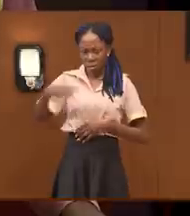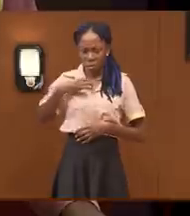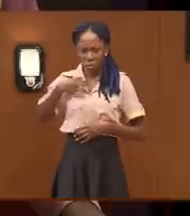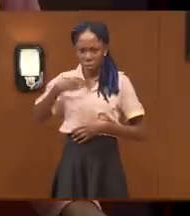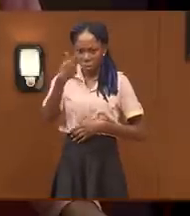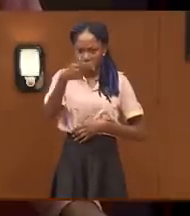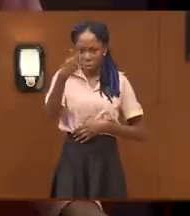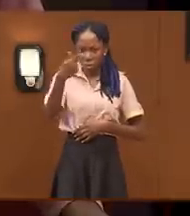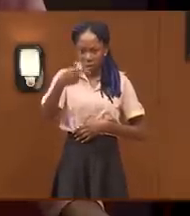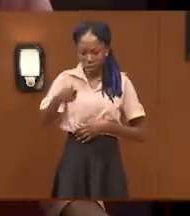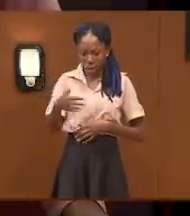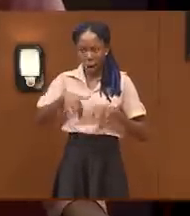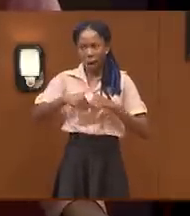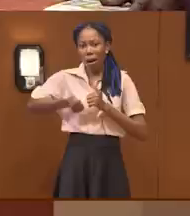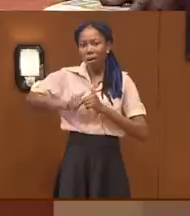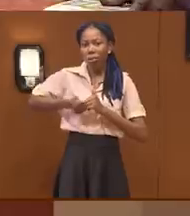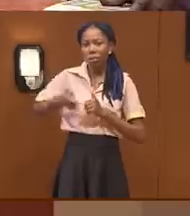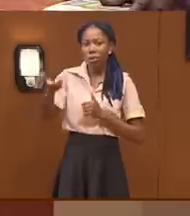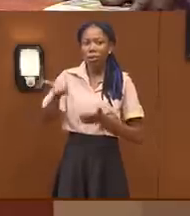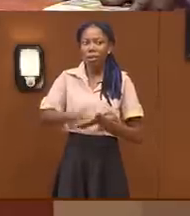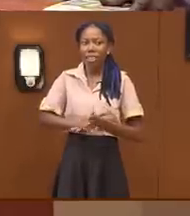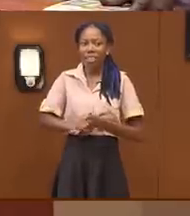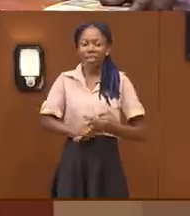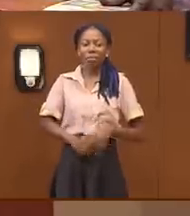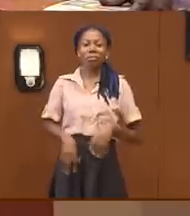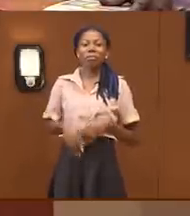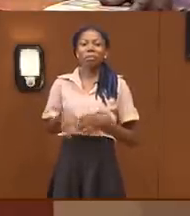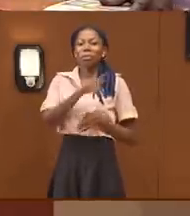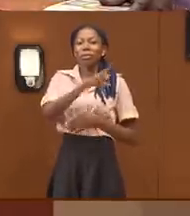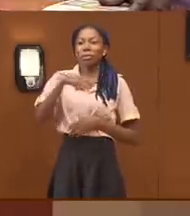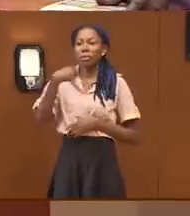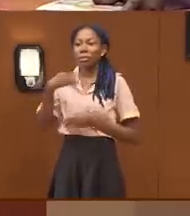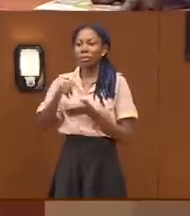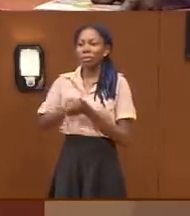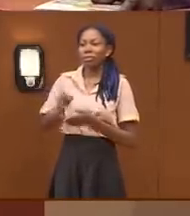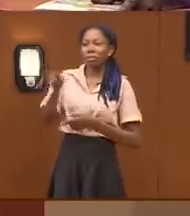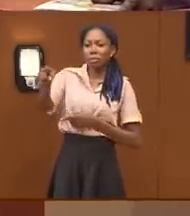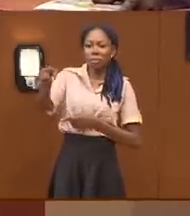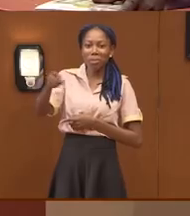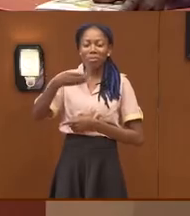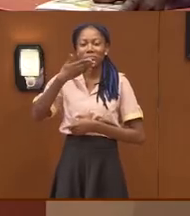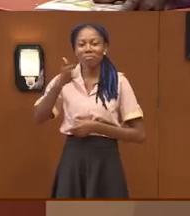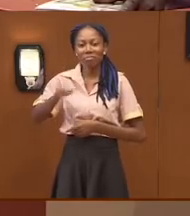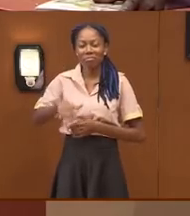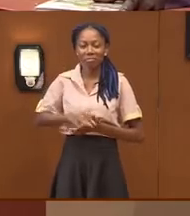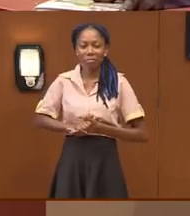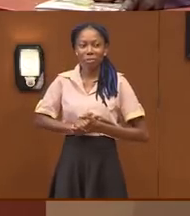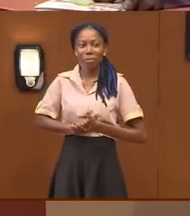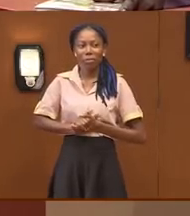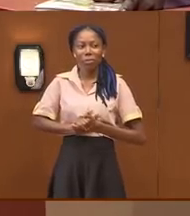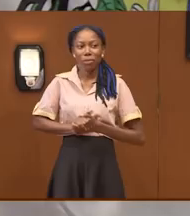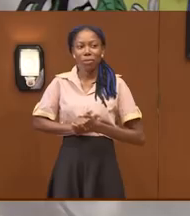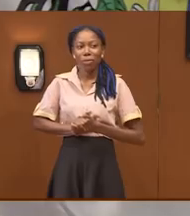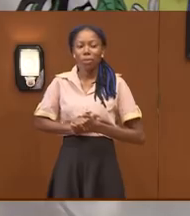The apron is for cursing. I'm sorry, ma'am, but you don't know him. You are just disgracing. You are disgracing your church members. Order!